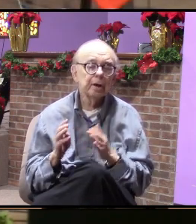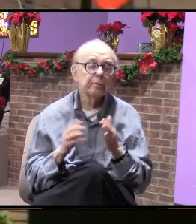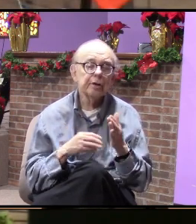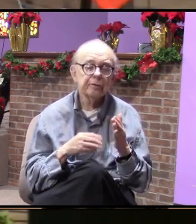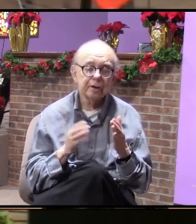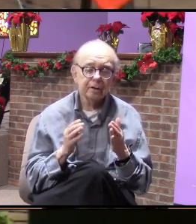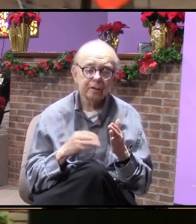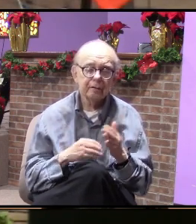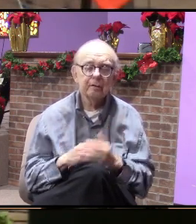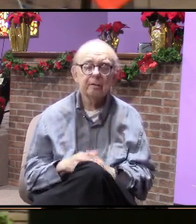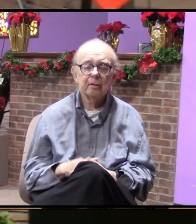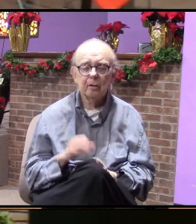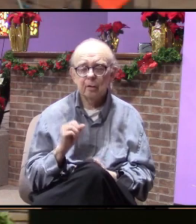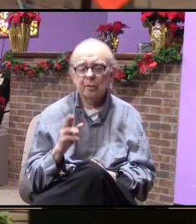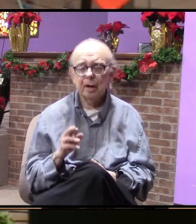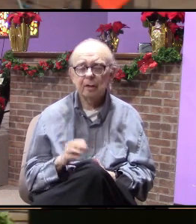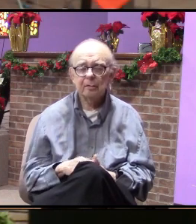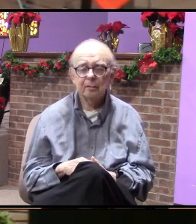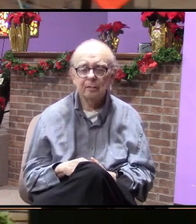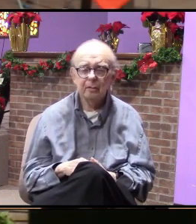music. Okay?